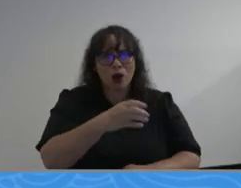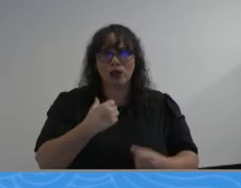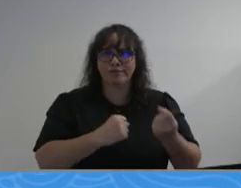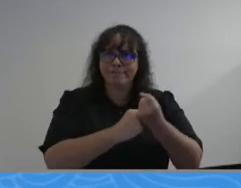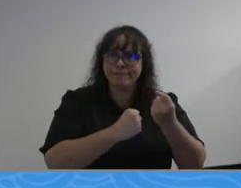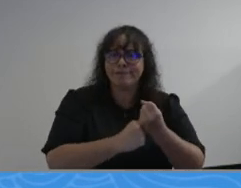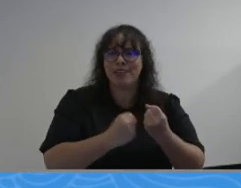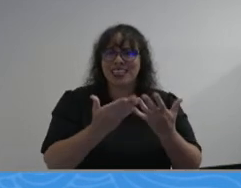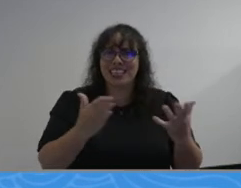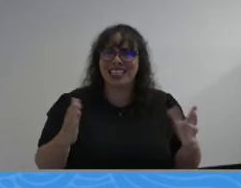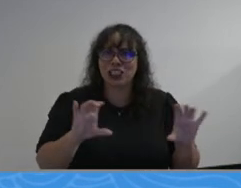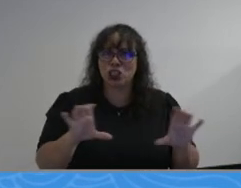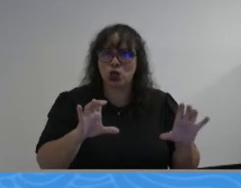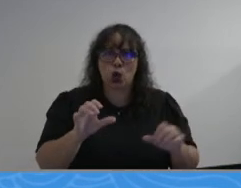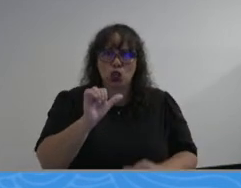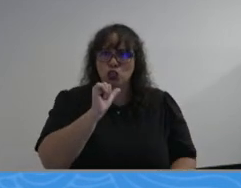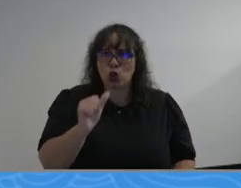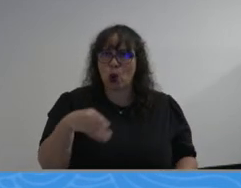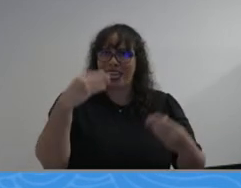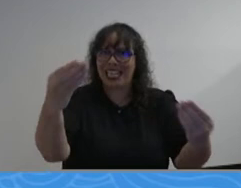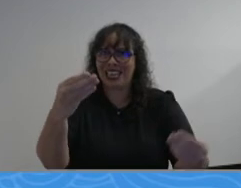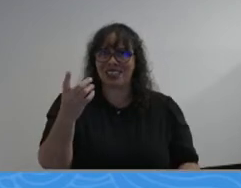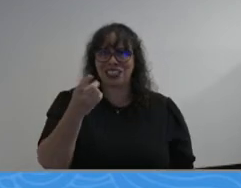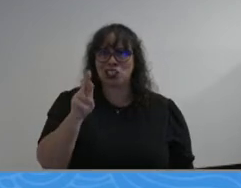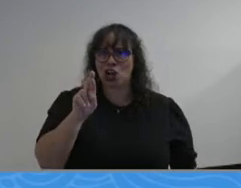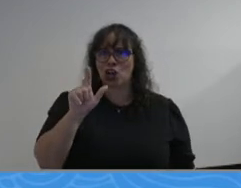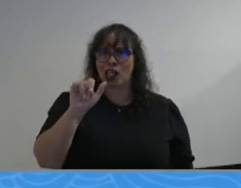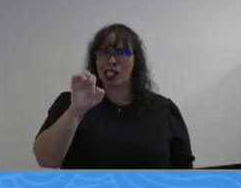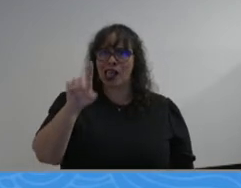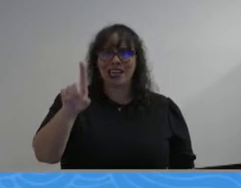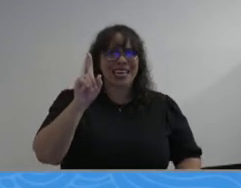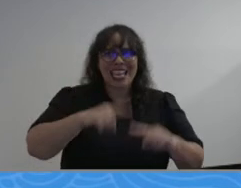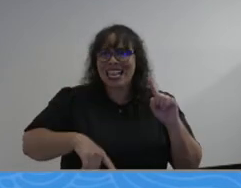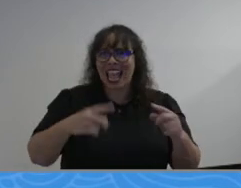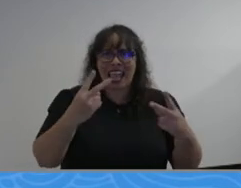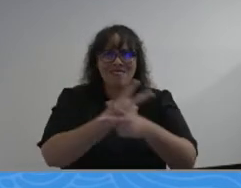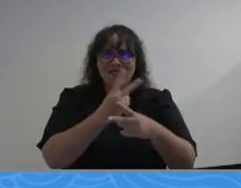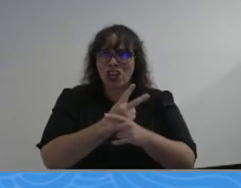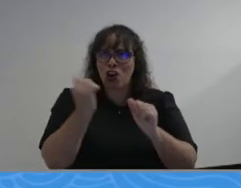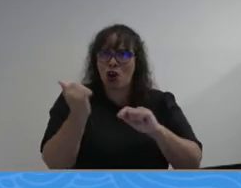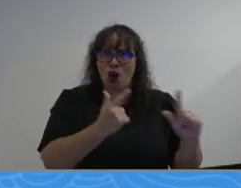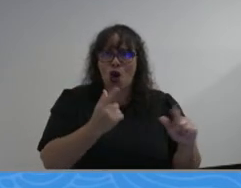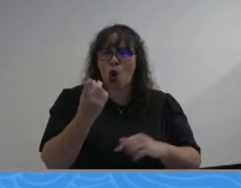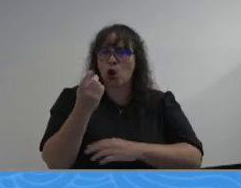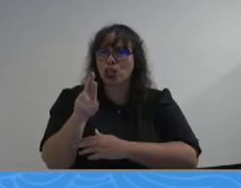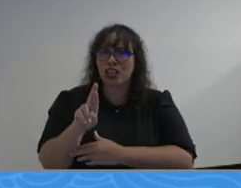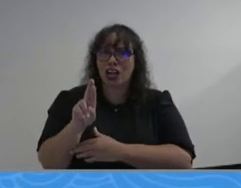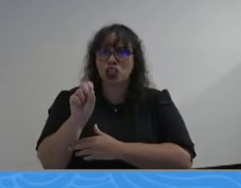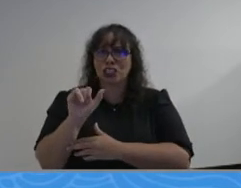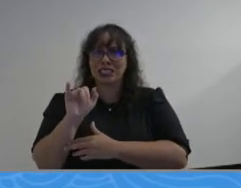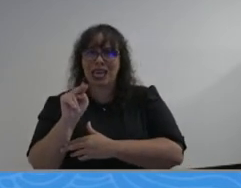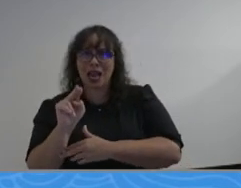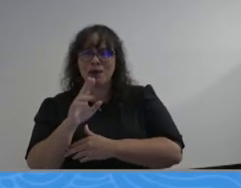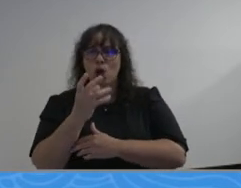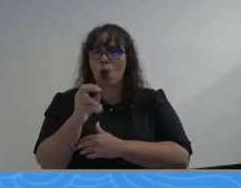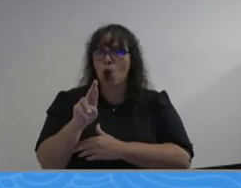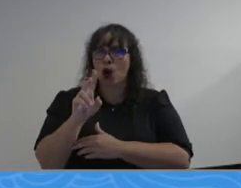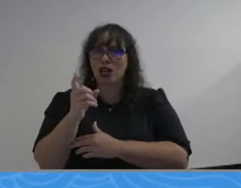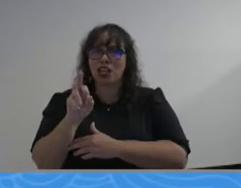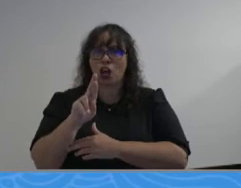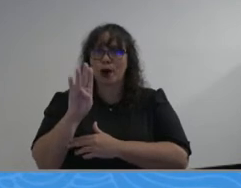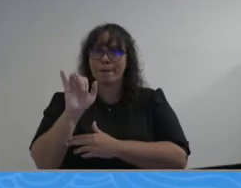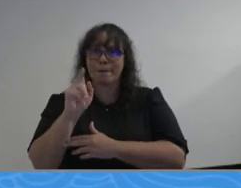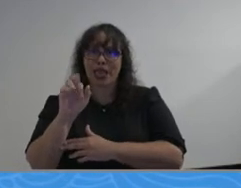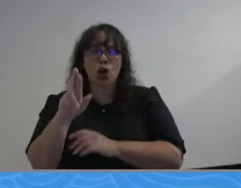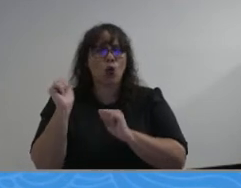do. Don't leave it all up to Dr. Lund. He's not going to figure it all out, right? Or Dr. Simon or Dr. Baker. We all need to be in this together. So